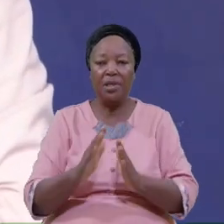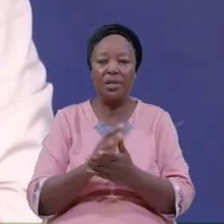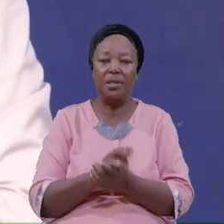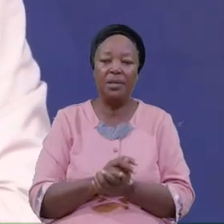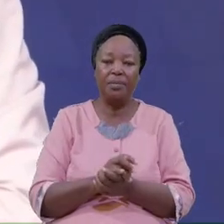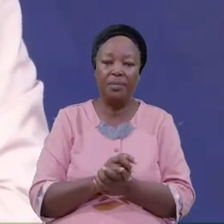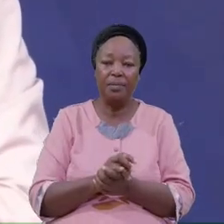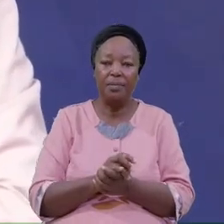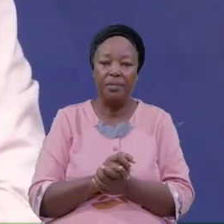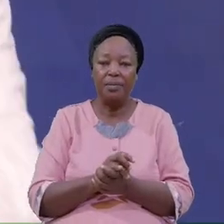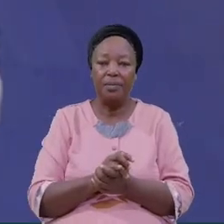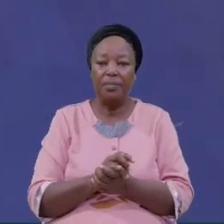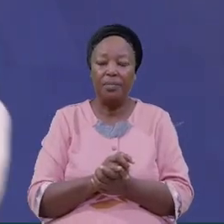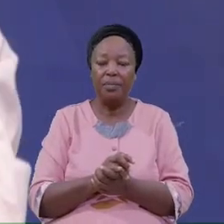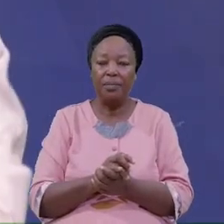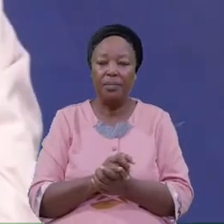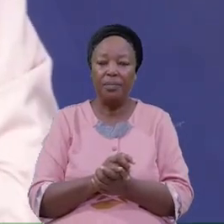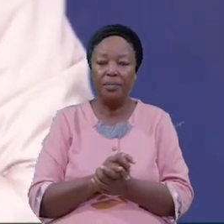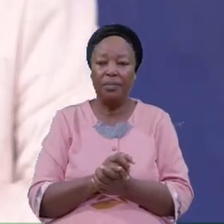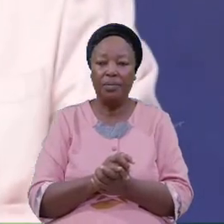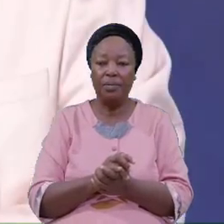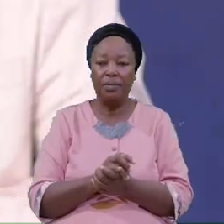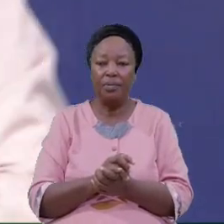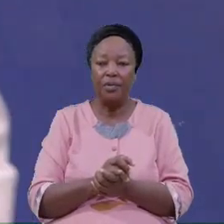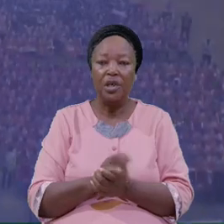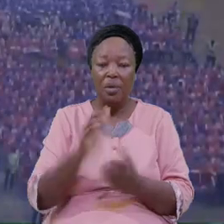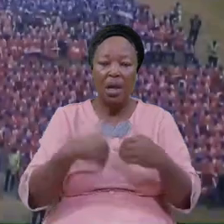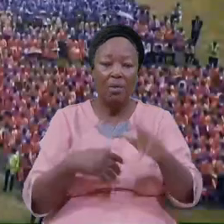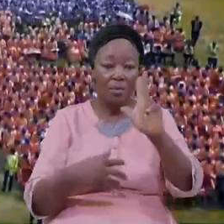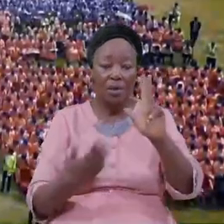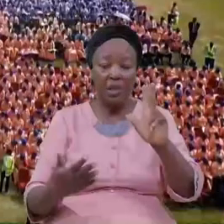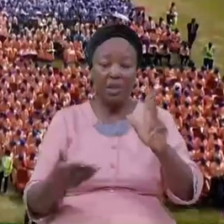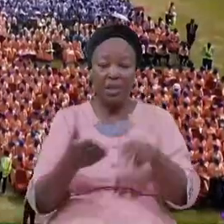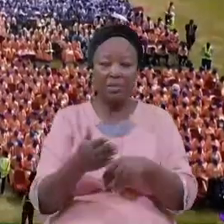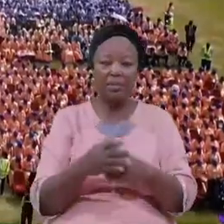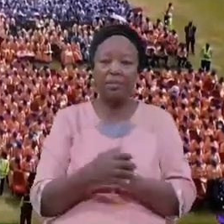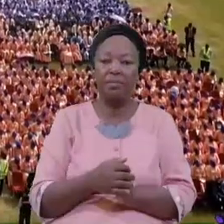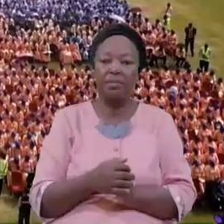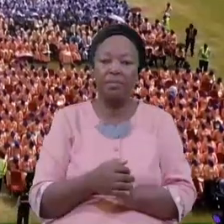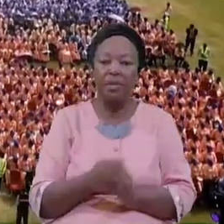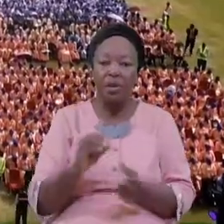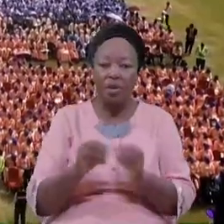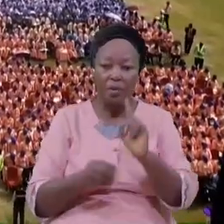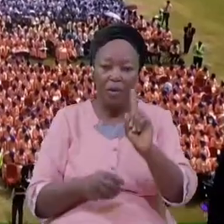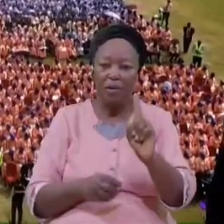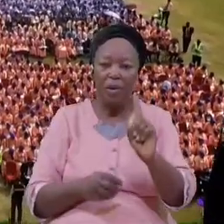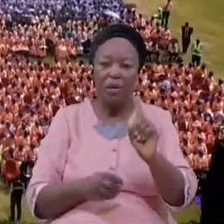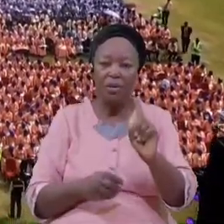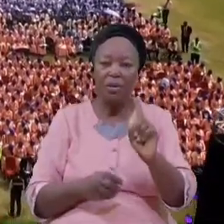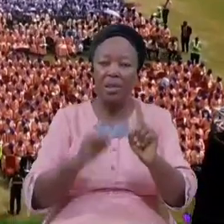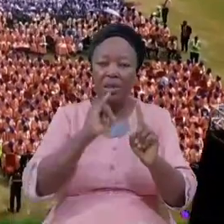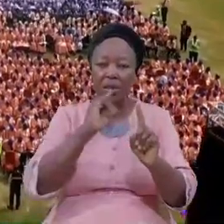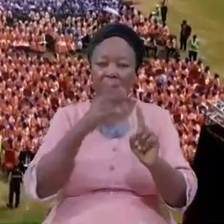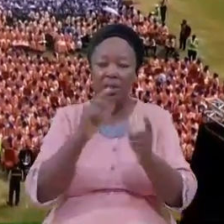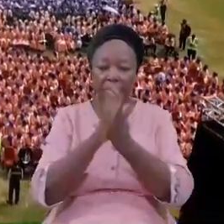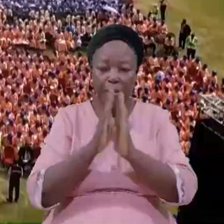pur avec la paix. There are three things we're looking at here. Il y a trois éléments dans le number premier point. Number one is the peaceful